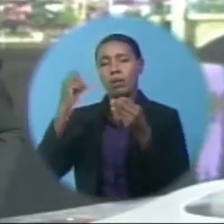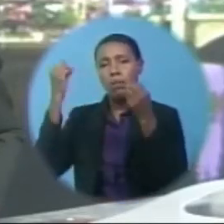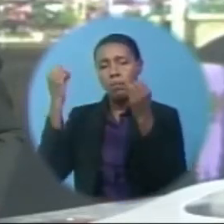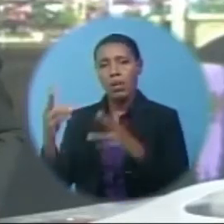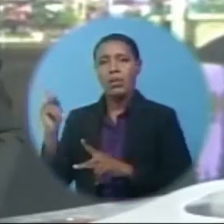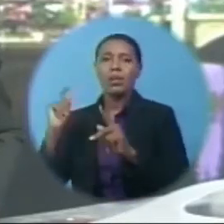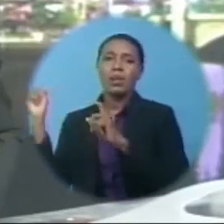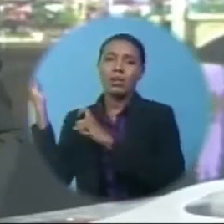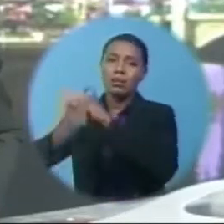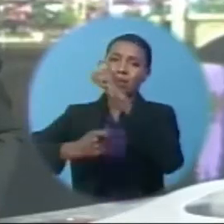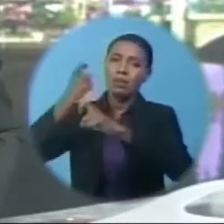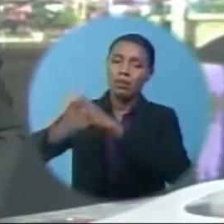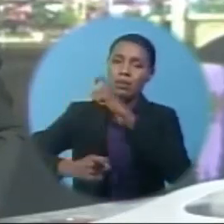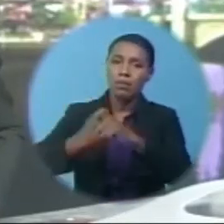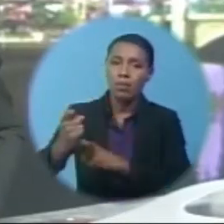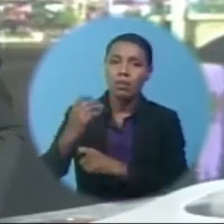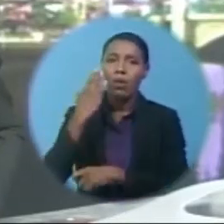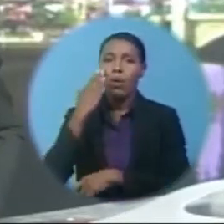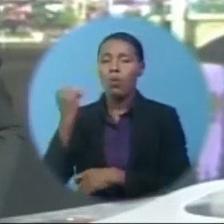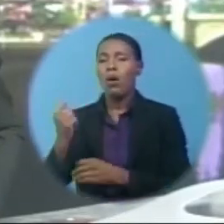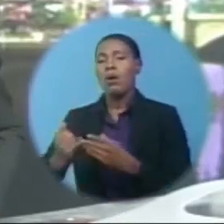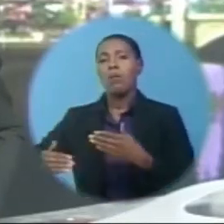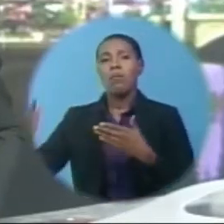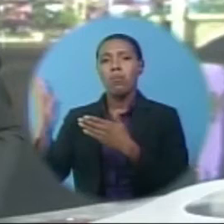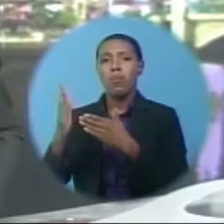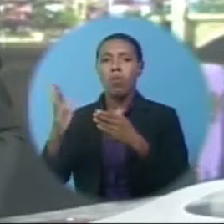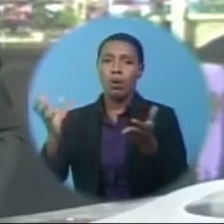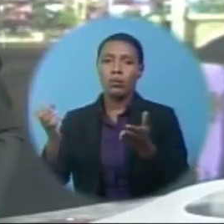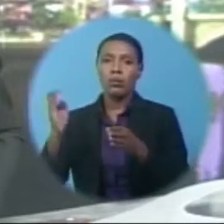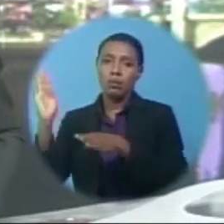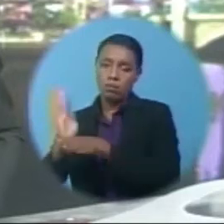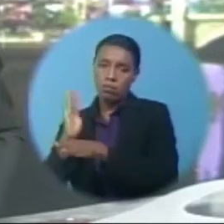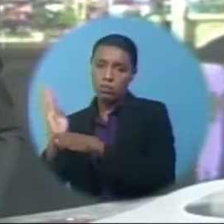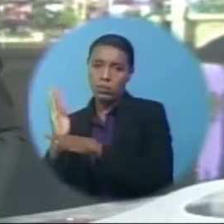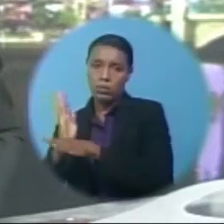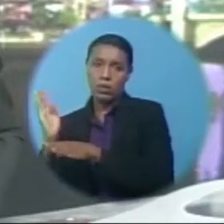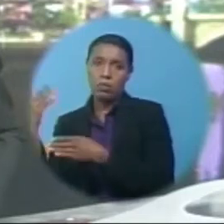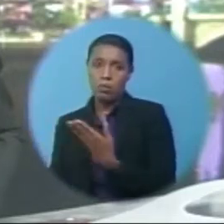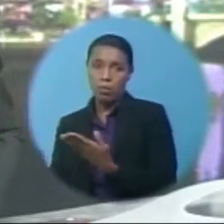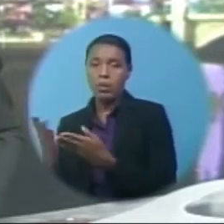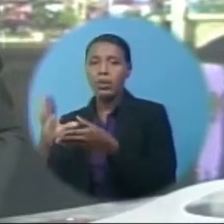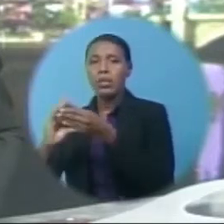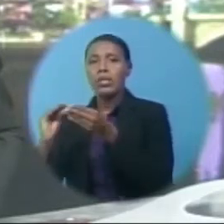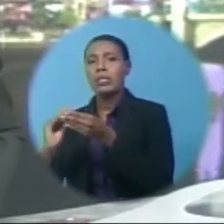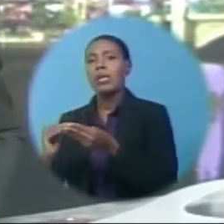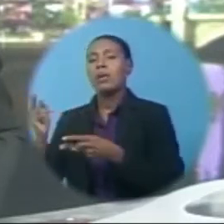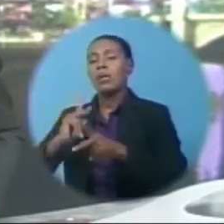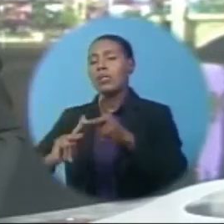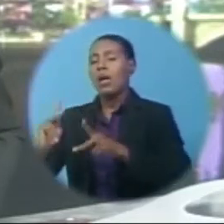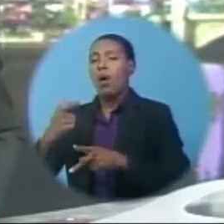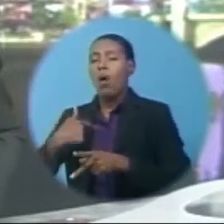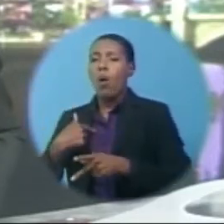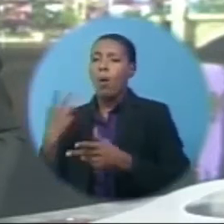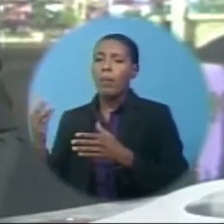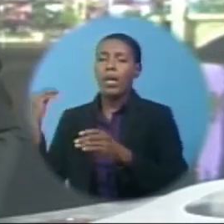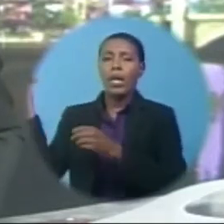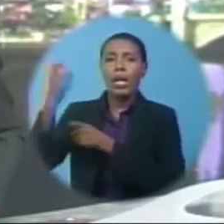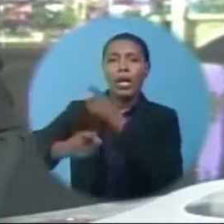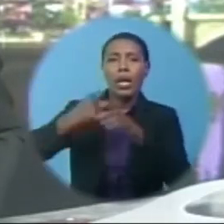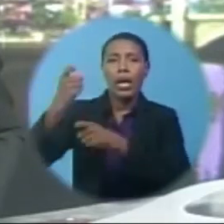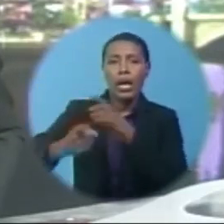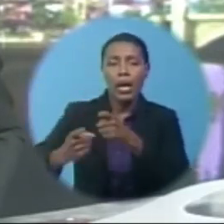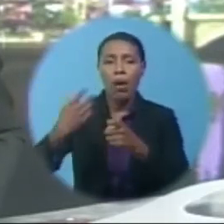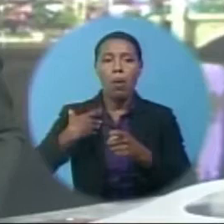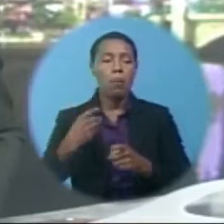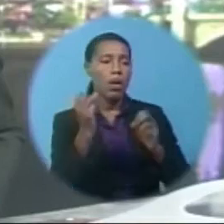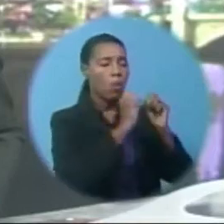more high-profile causes. He says corporate Barbados in many cases play to the publicity that they can get from certain donations, and that's